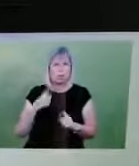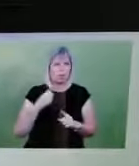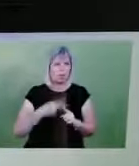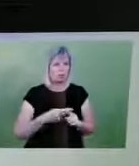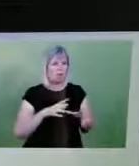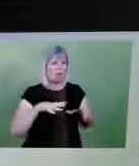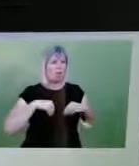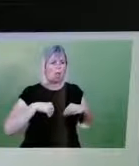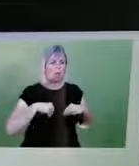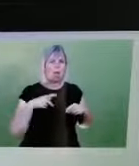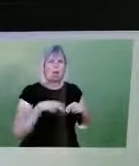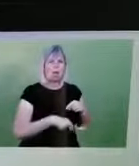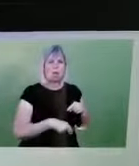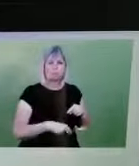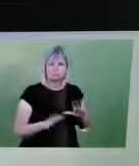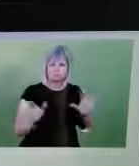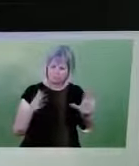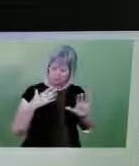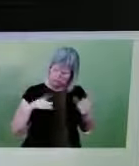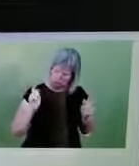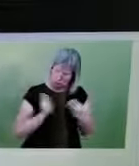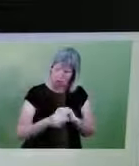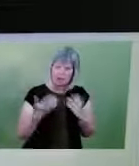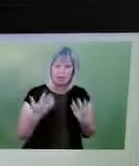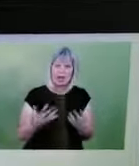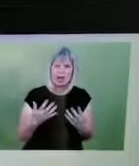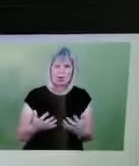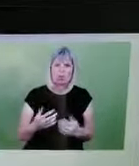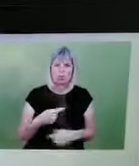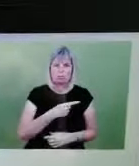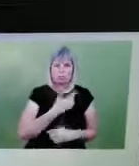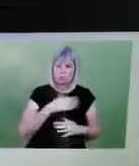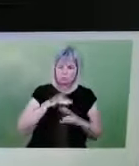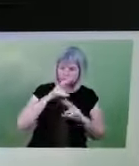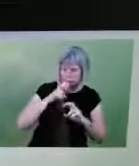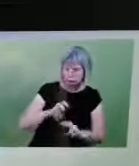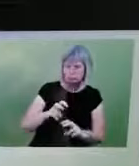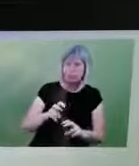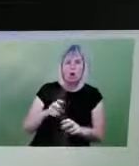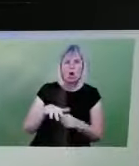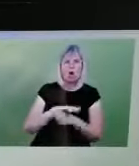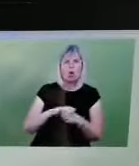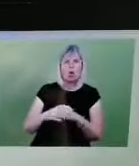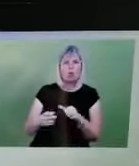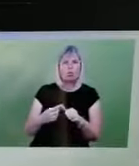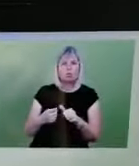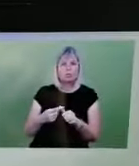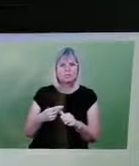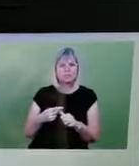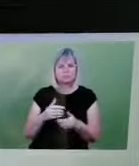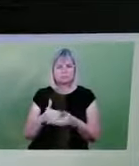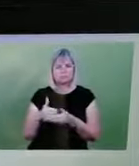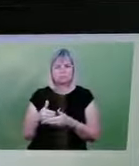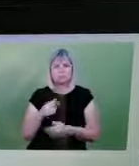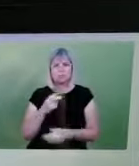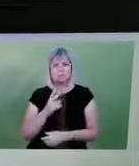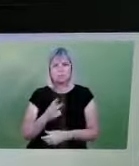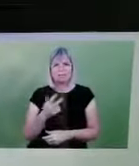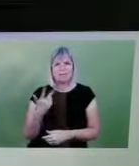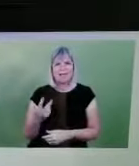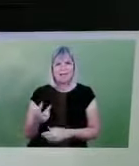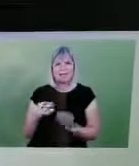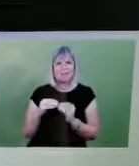last year that local authorities were sitting on 21.8 billion of non-ring-fenced reserves, 11 billion more than at the start of the